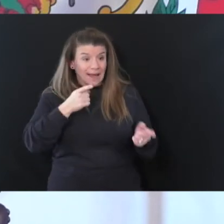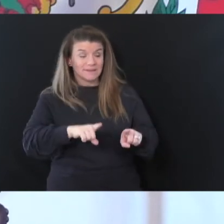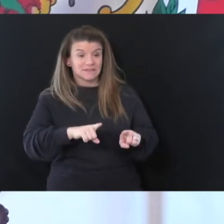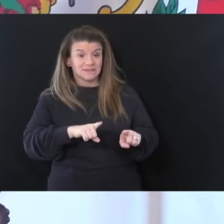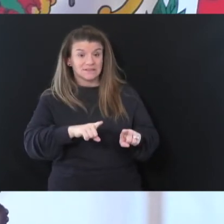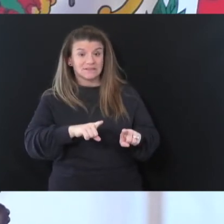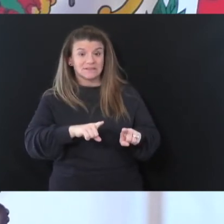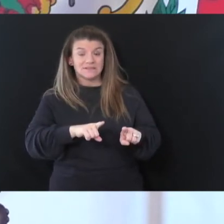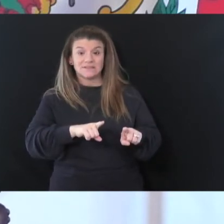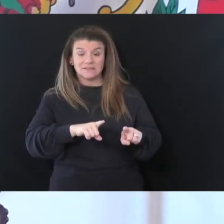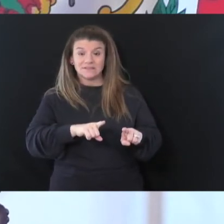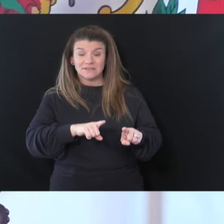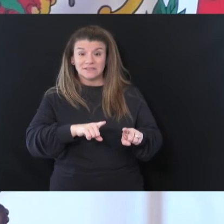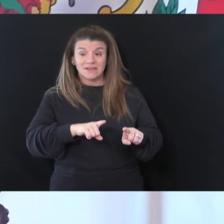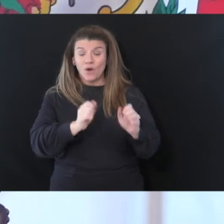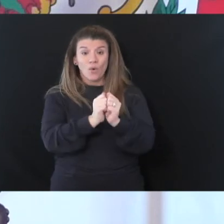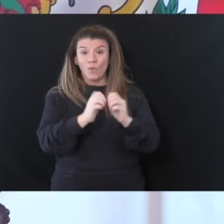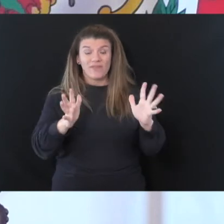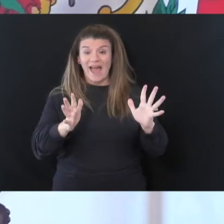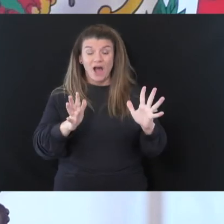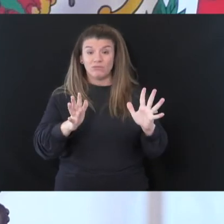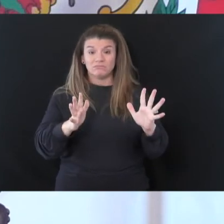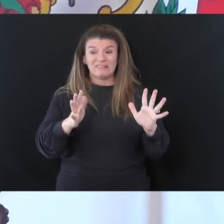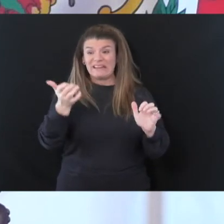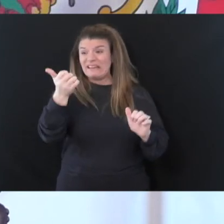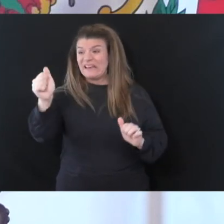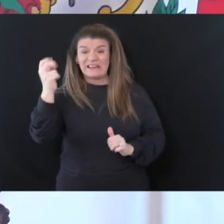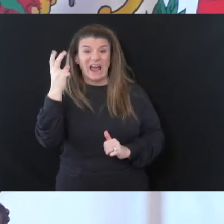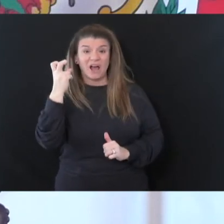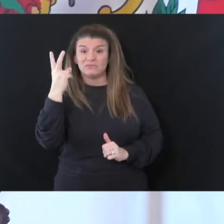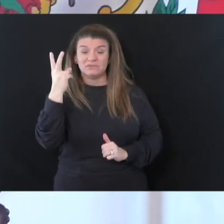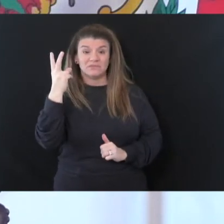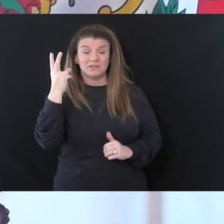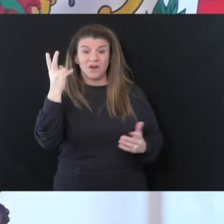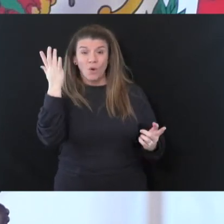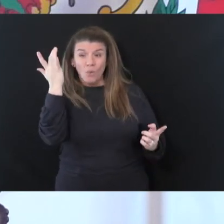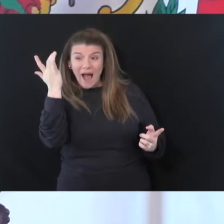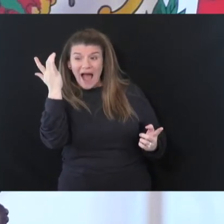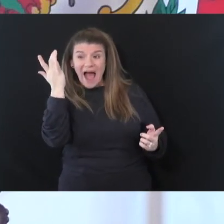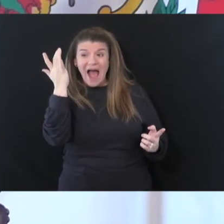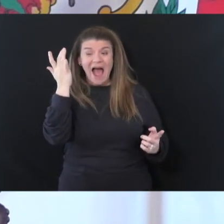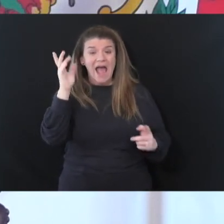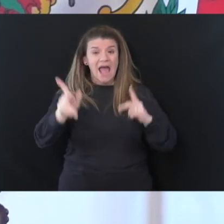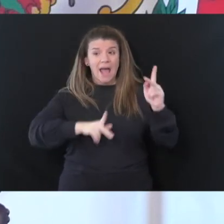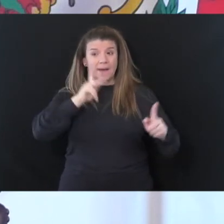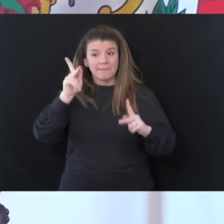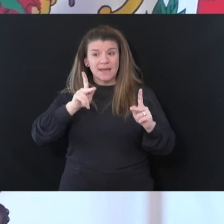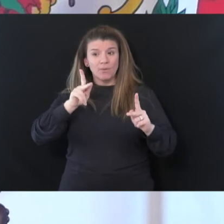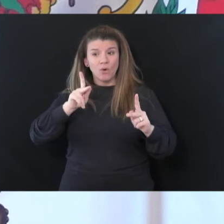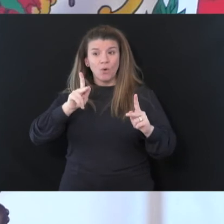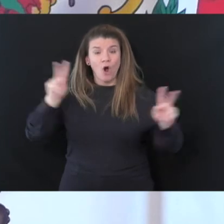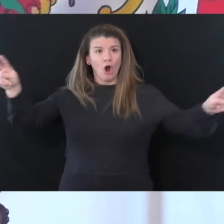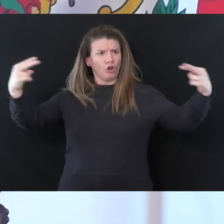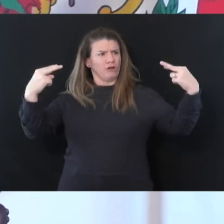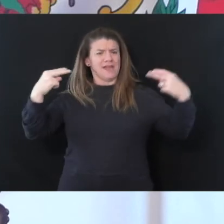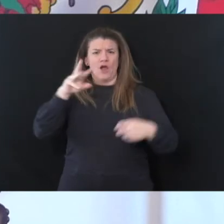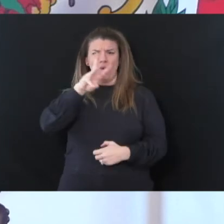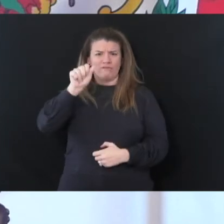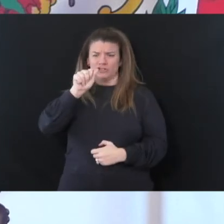honestly, without any question, because we're looked at through a microscope over and